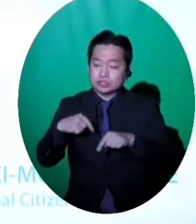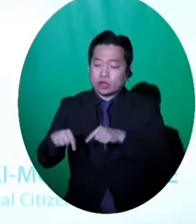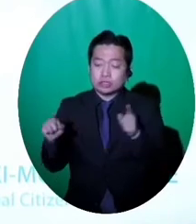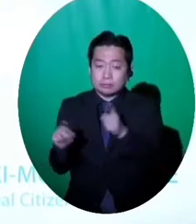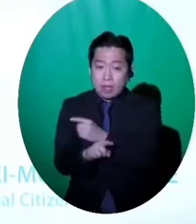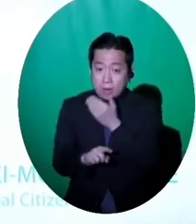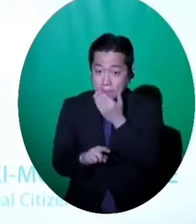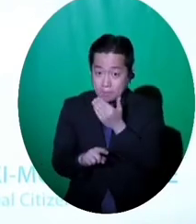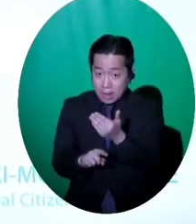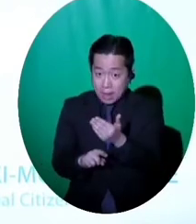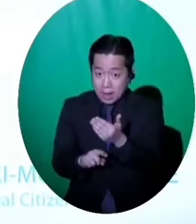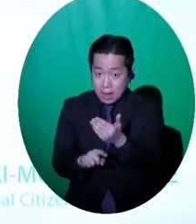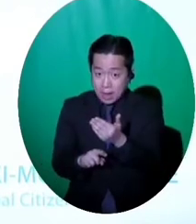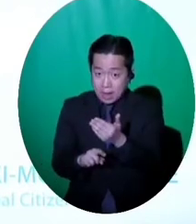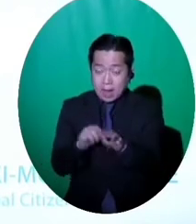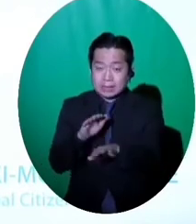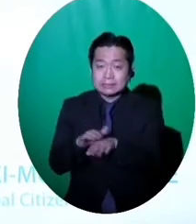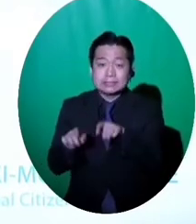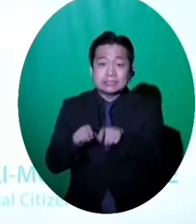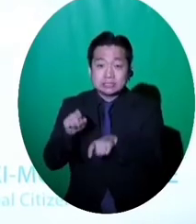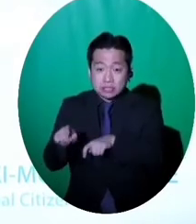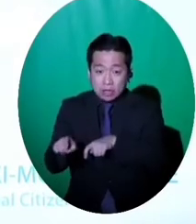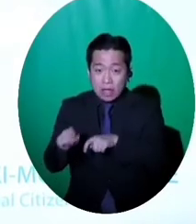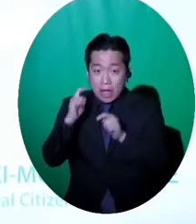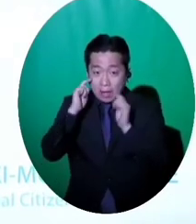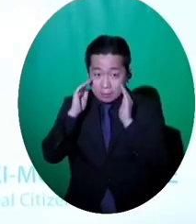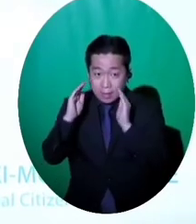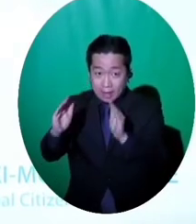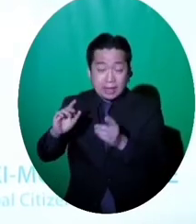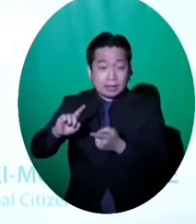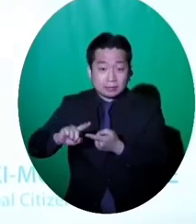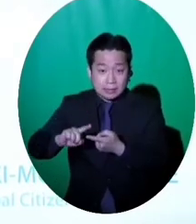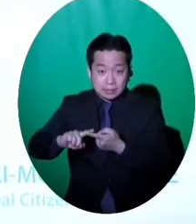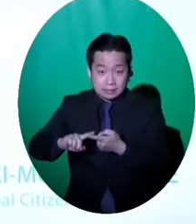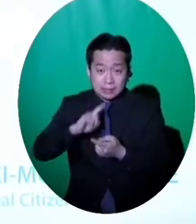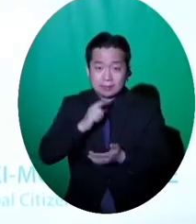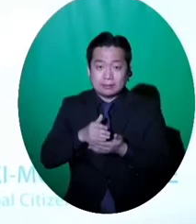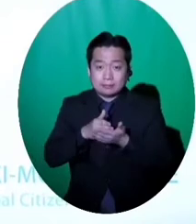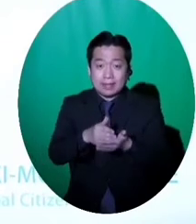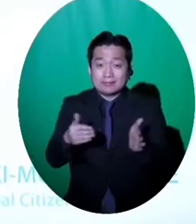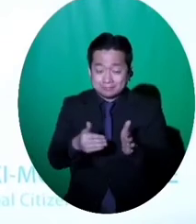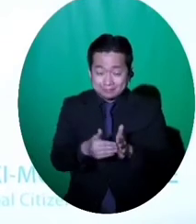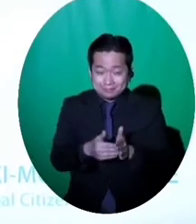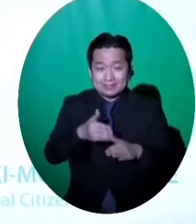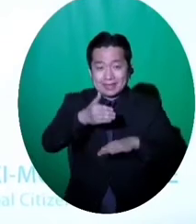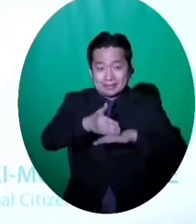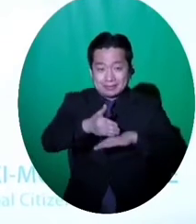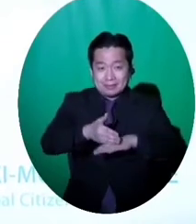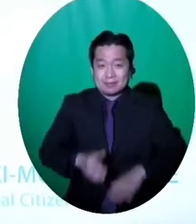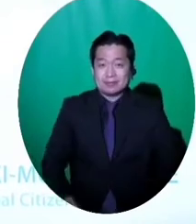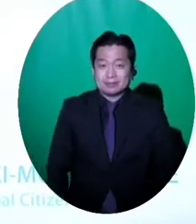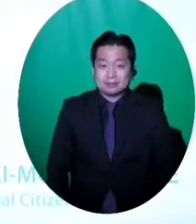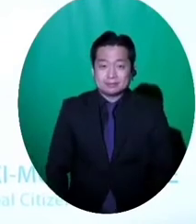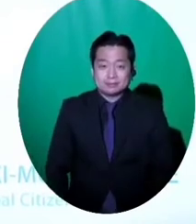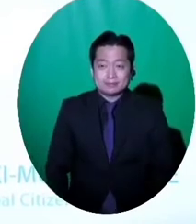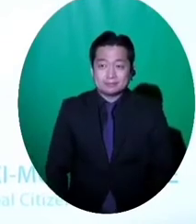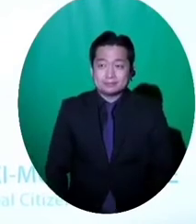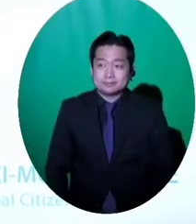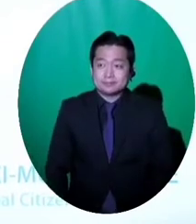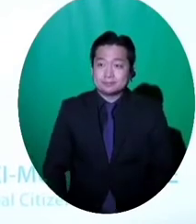reach the caring democracy. Thank you. And finally, let me move on to Mr. Choi,